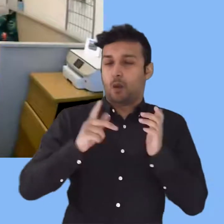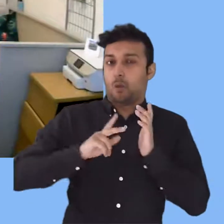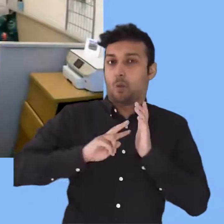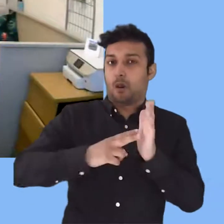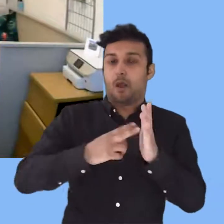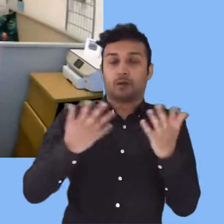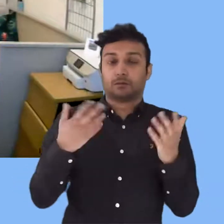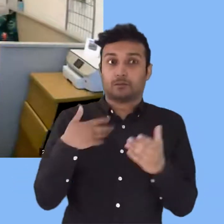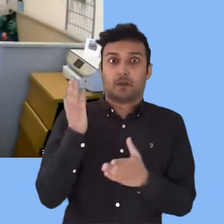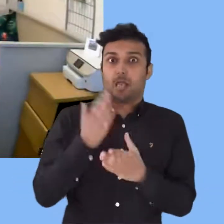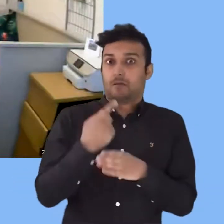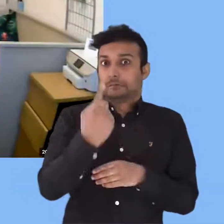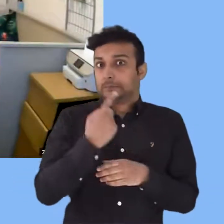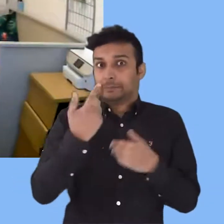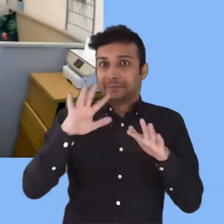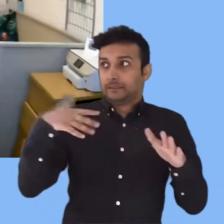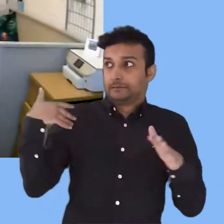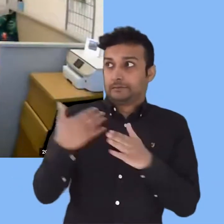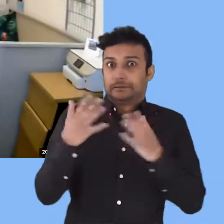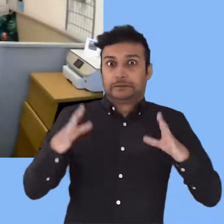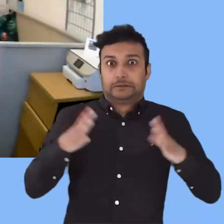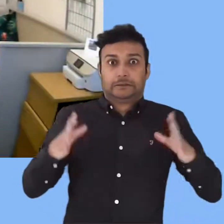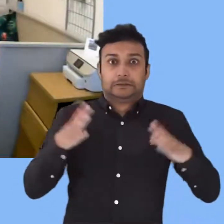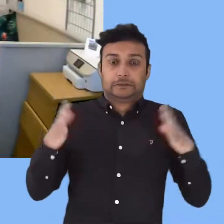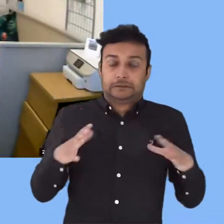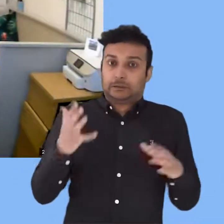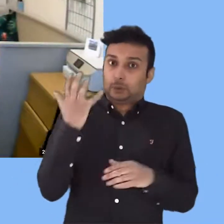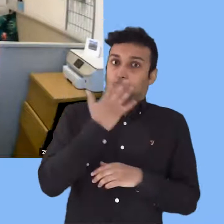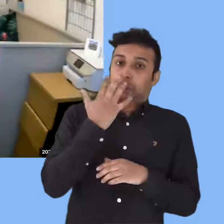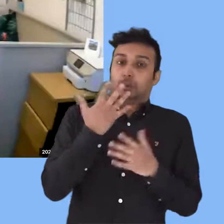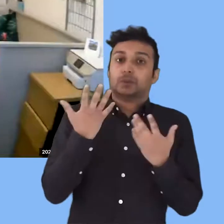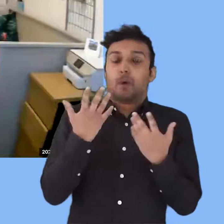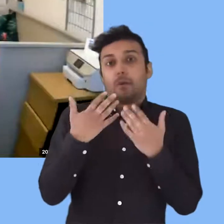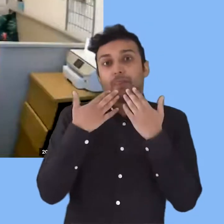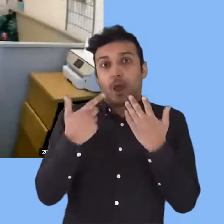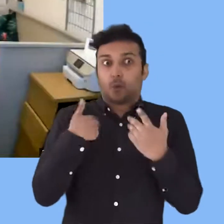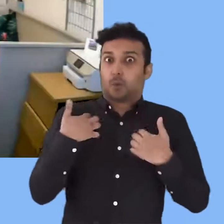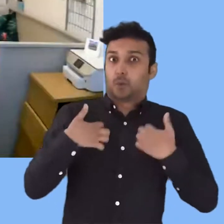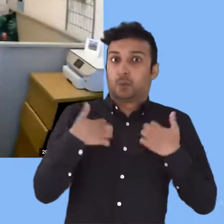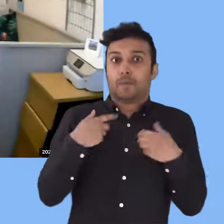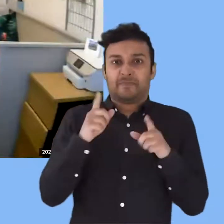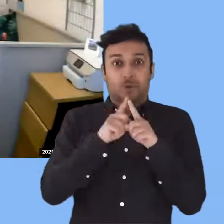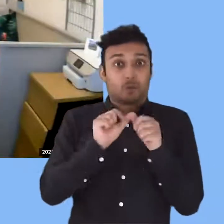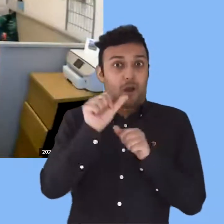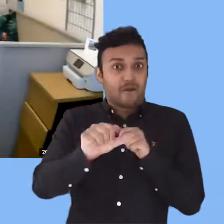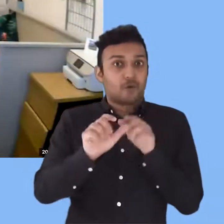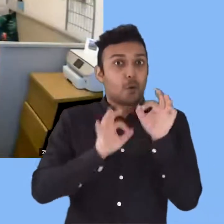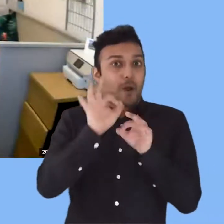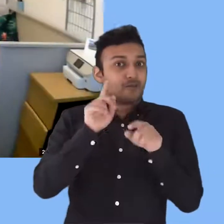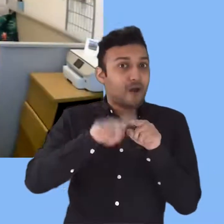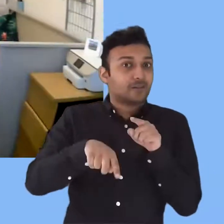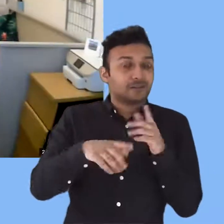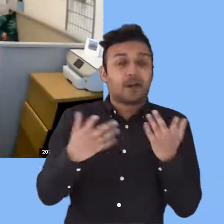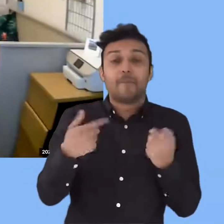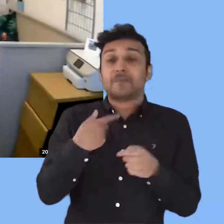much preparation, but I'm really, really excited for this event and especially the Q&A afterwards. I want to respond to some of your points immediately. I'm